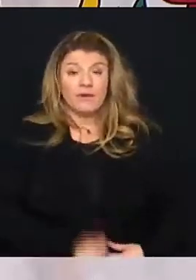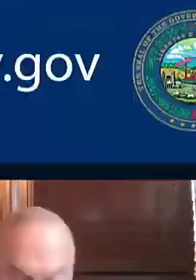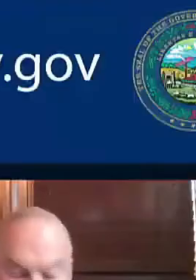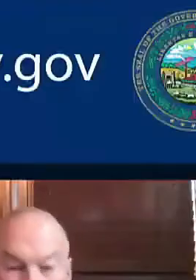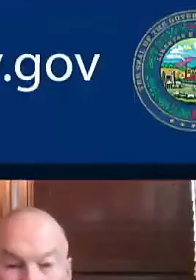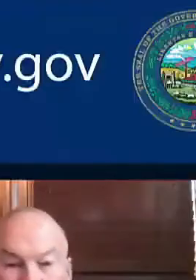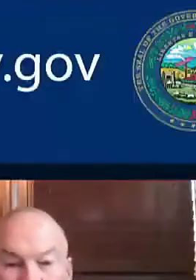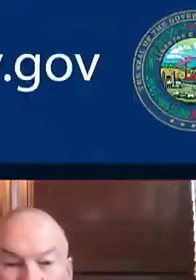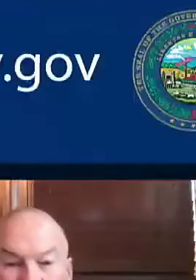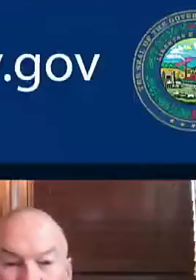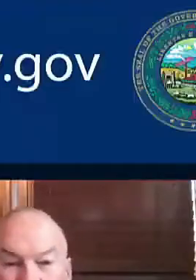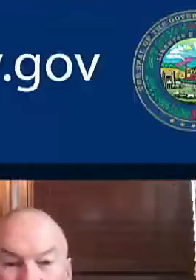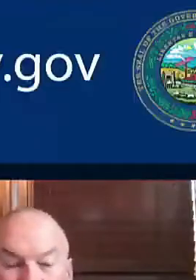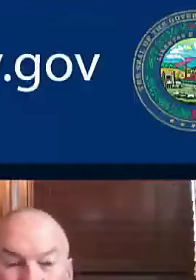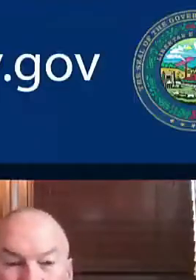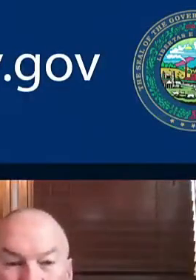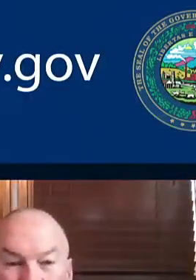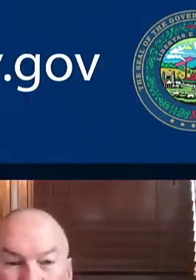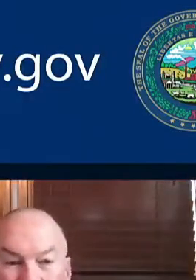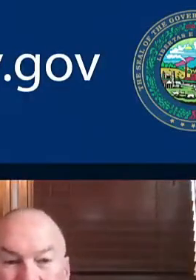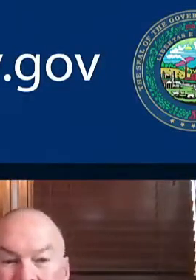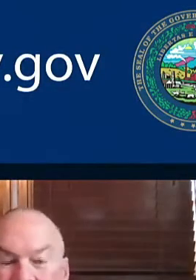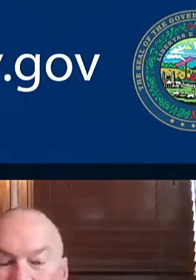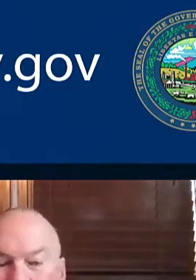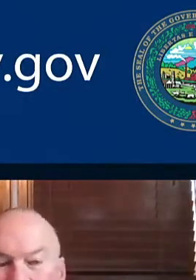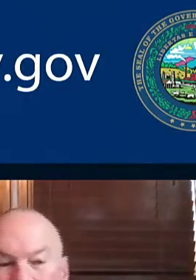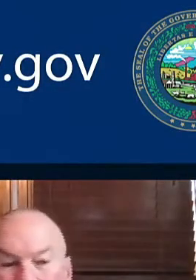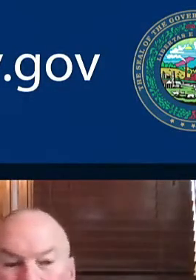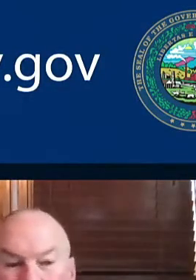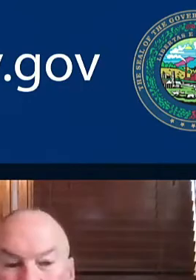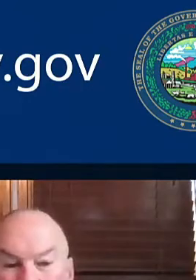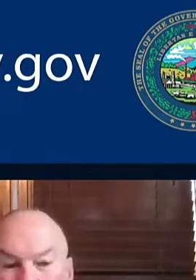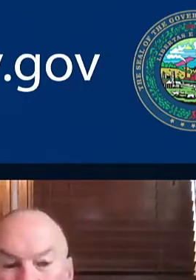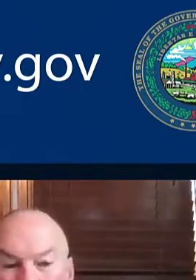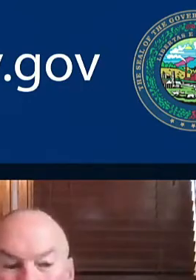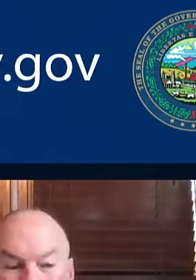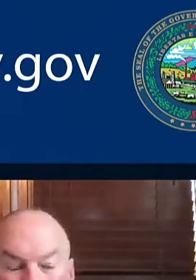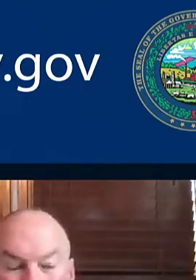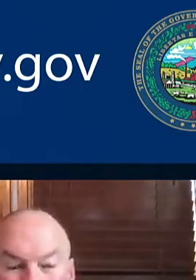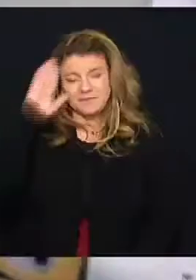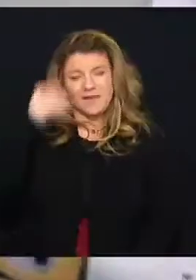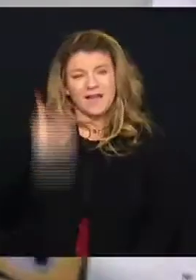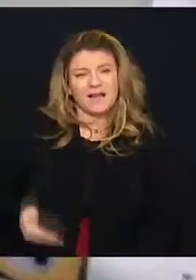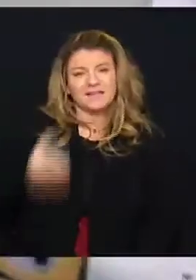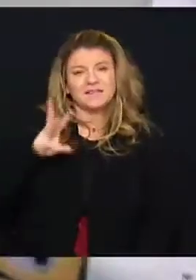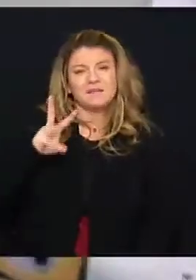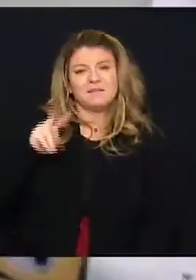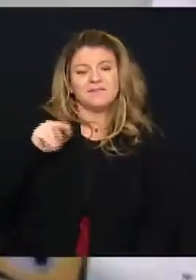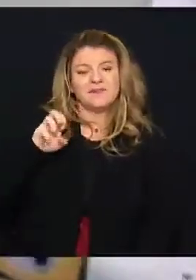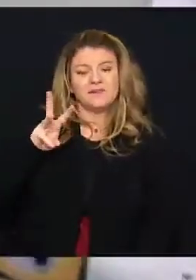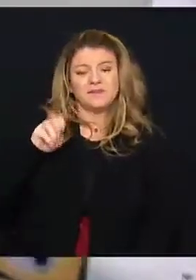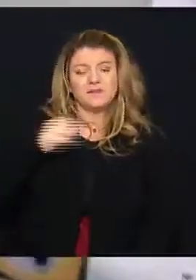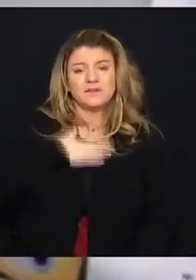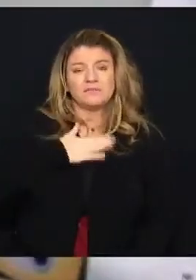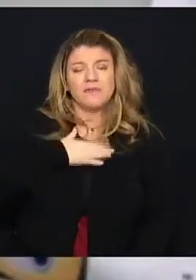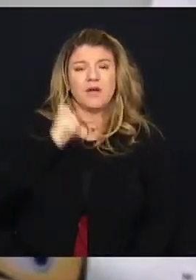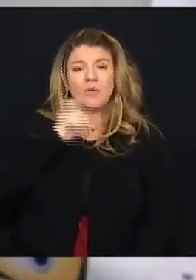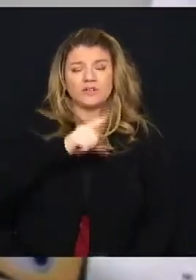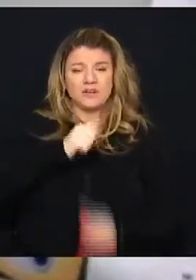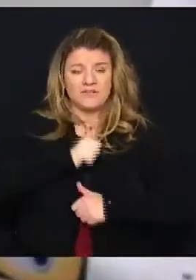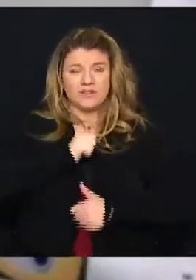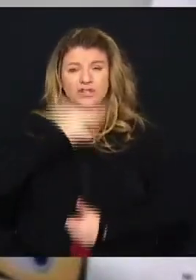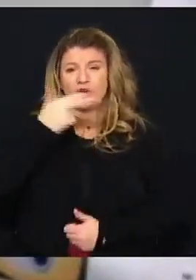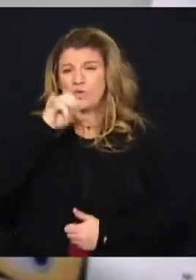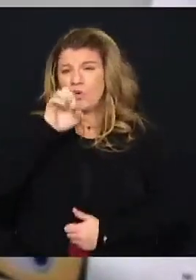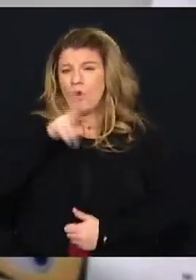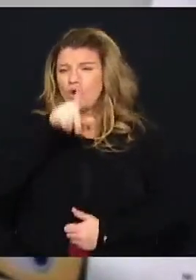All right. Thank you, Stephen. Next to Charles Young with WV News. Hi, this is Charles Young with WV News. My question is for General Hoyer. Sir, could